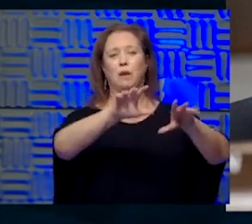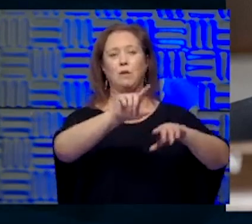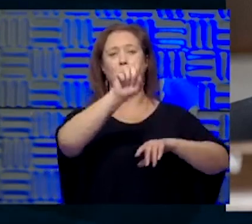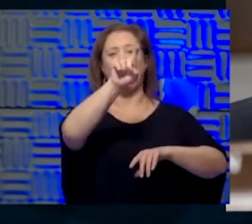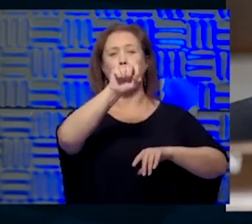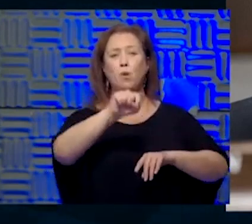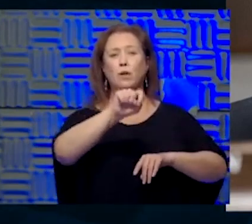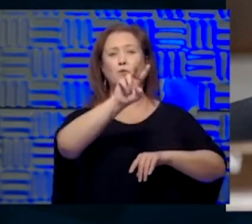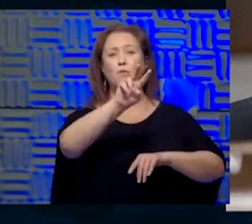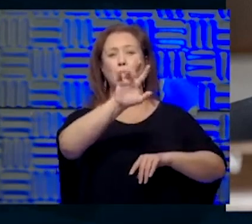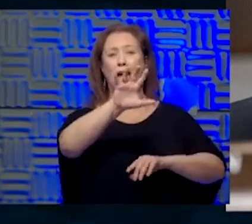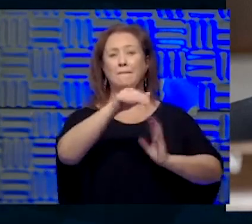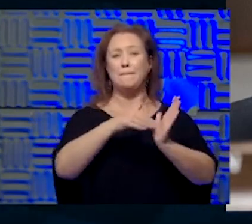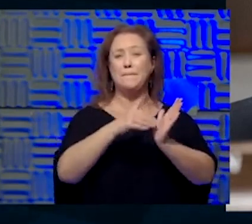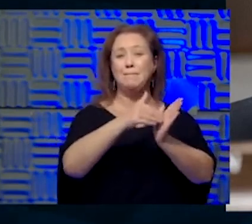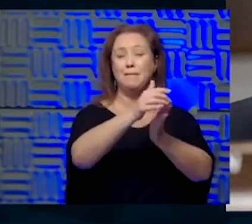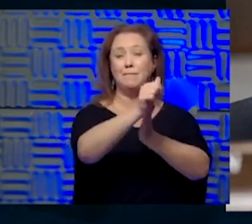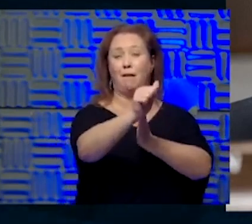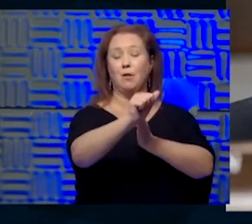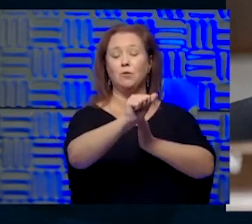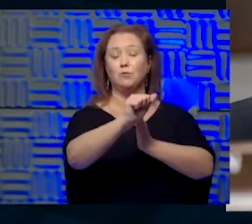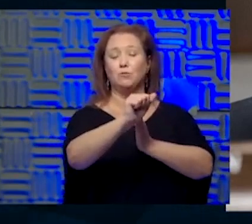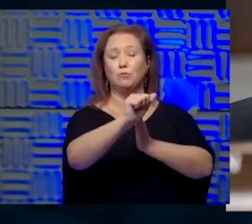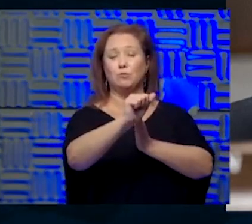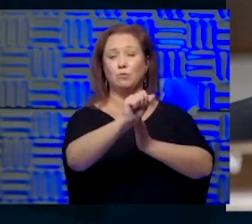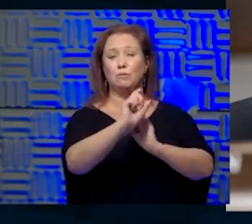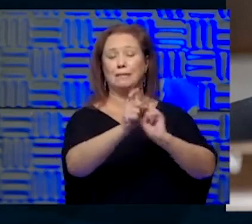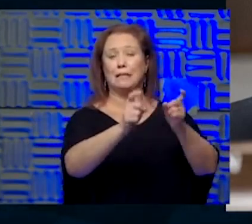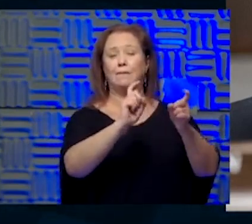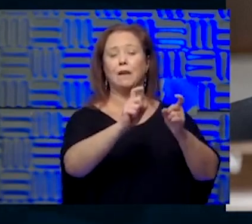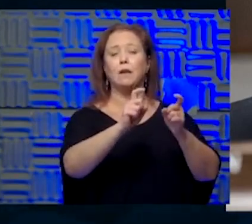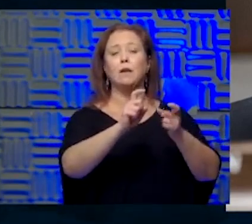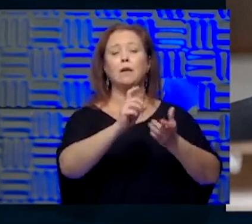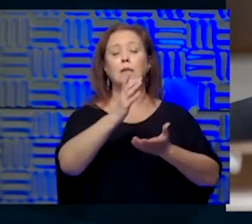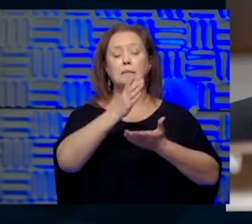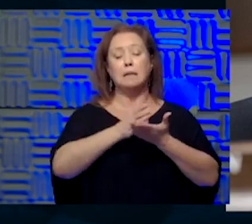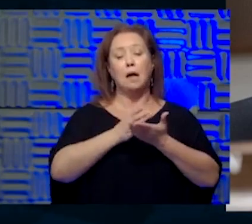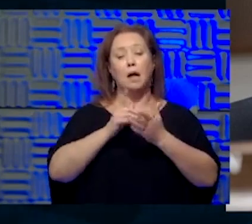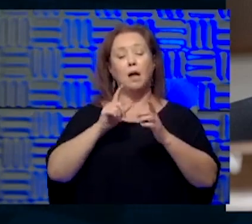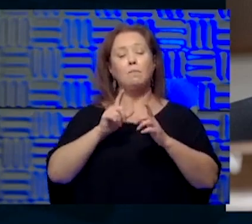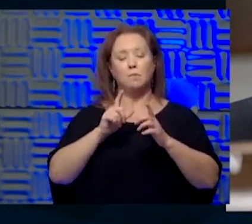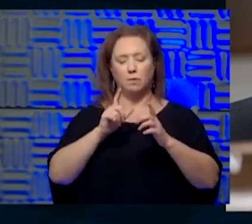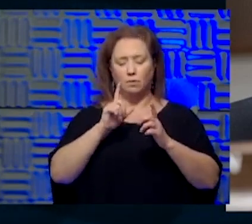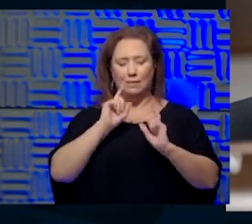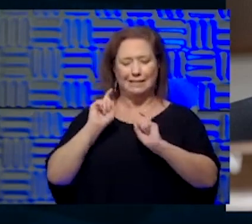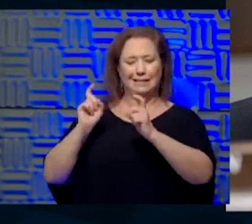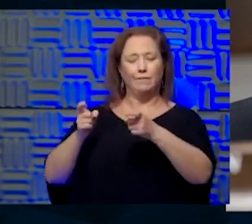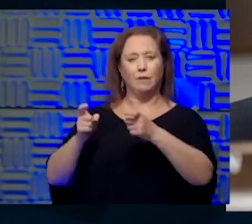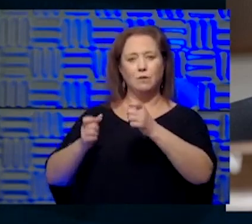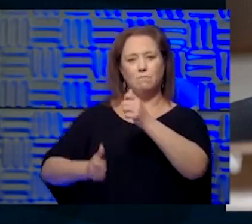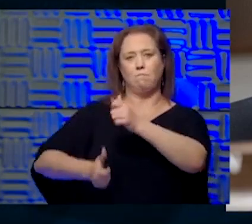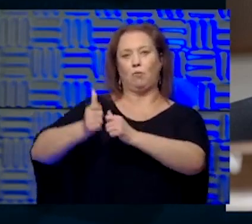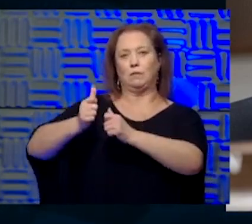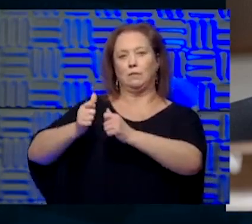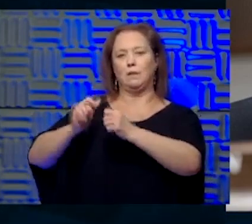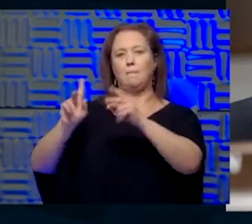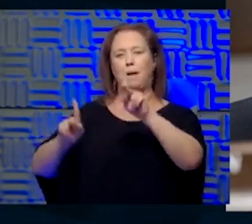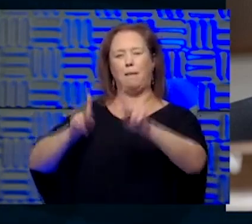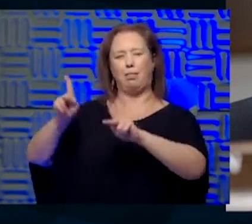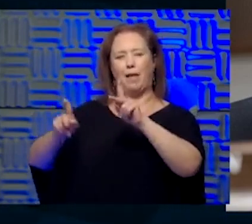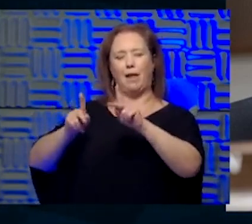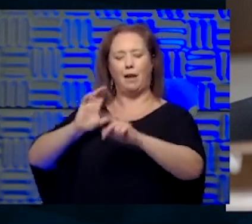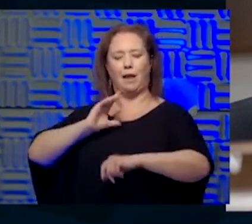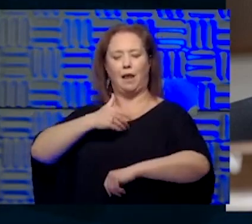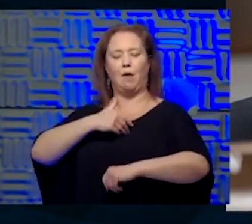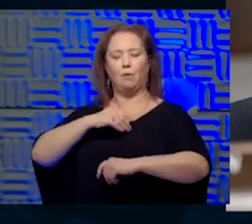$1.25 billion, some amounts carved out for the two most populated counties in our state from